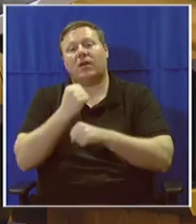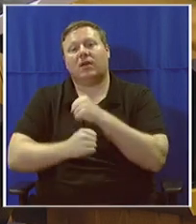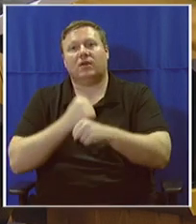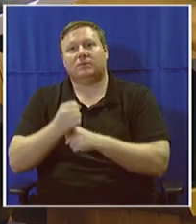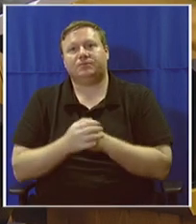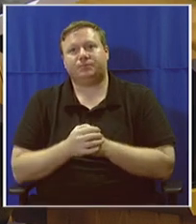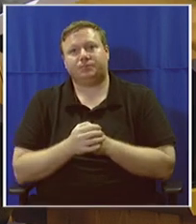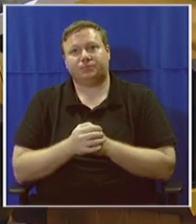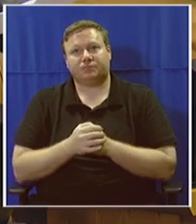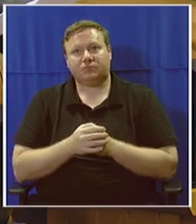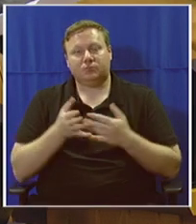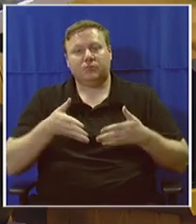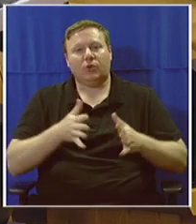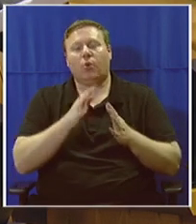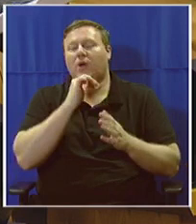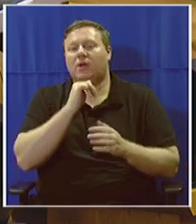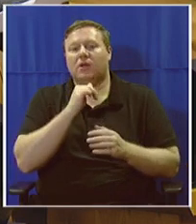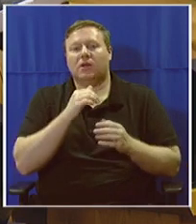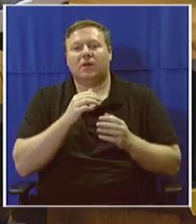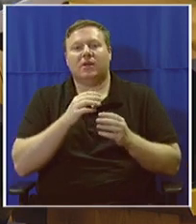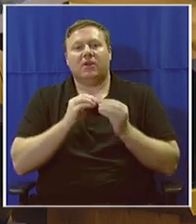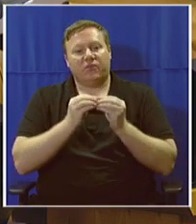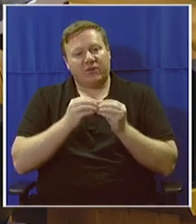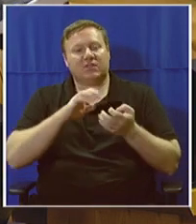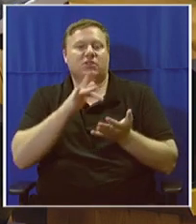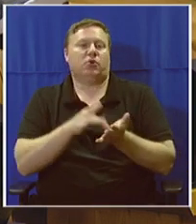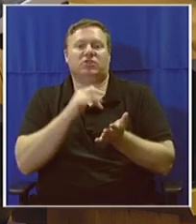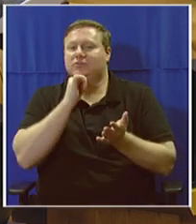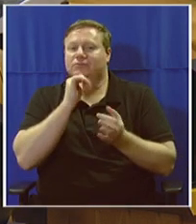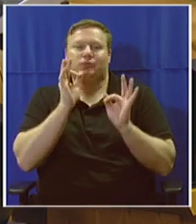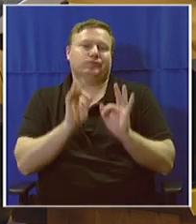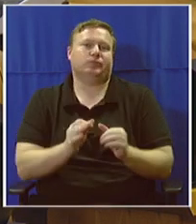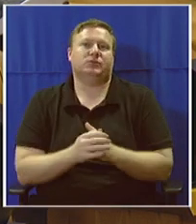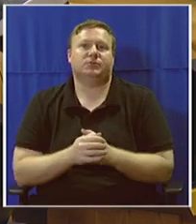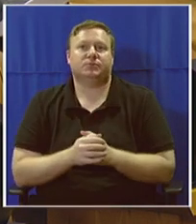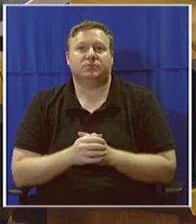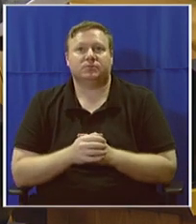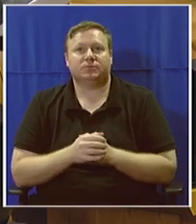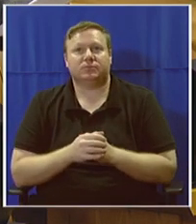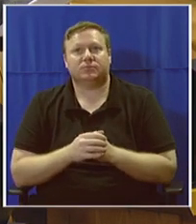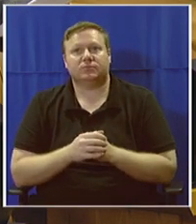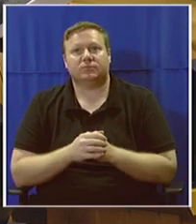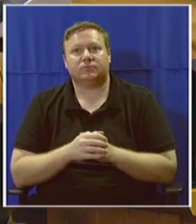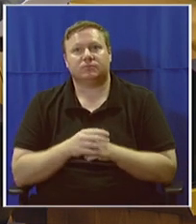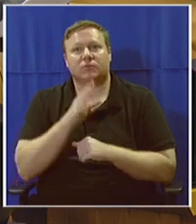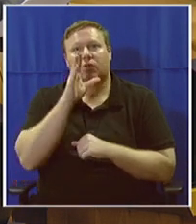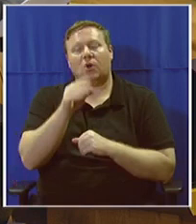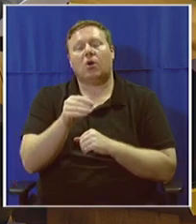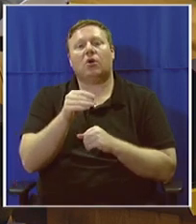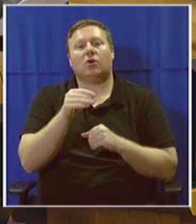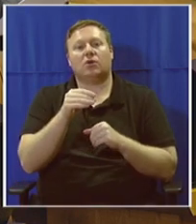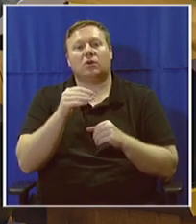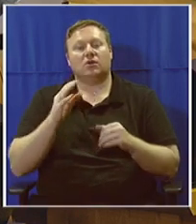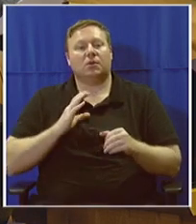way of disaster management is not efficient and relevant, and lastly refers this matter to the Portfolio Committee on Agriculture,